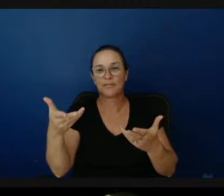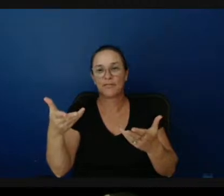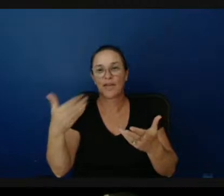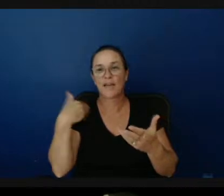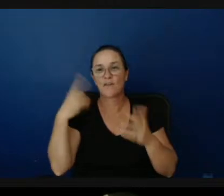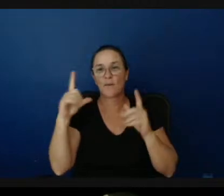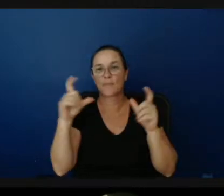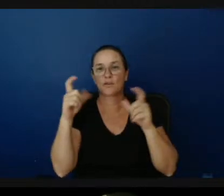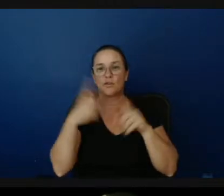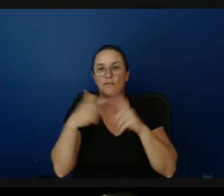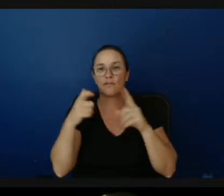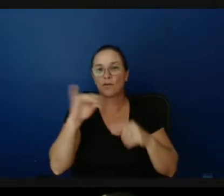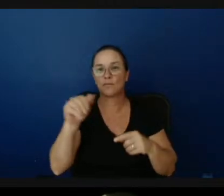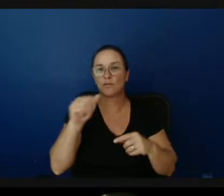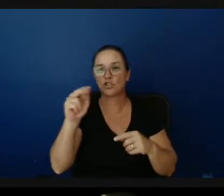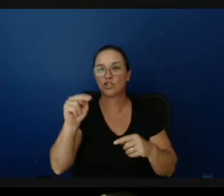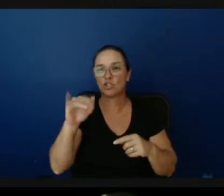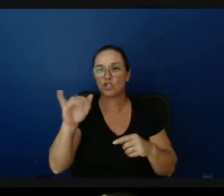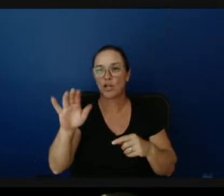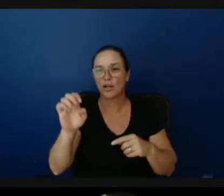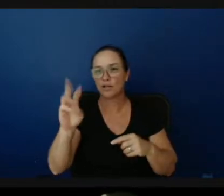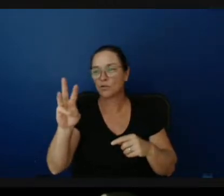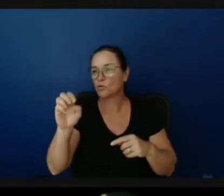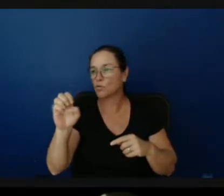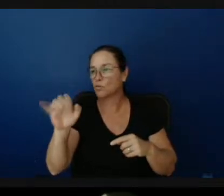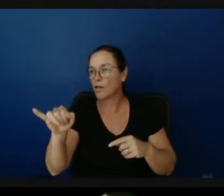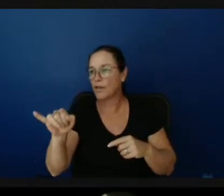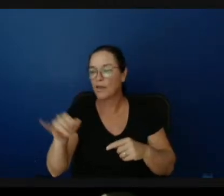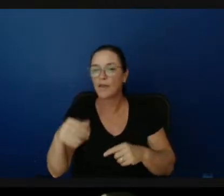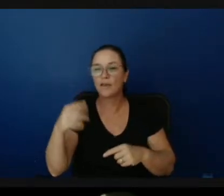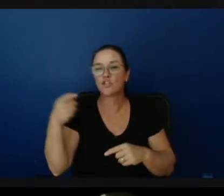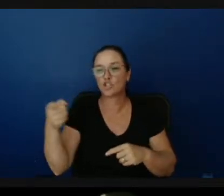again, a park photographer.